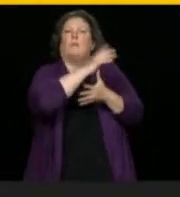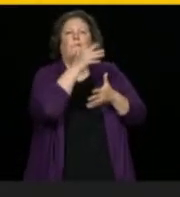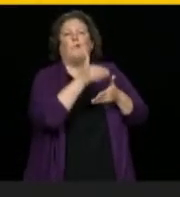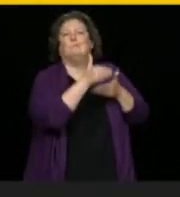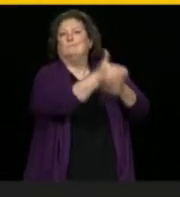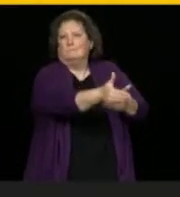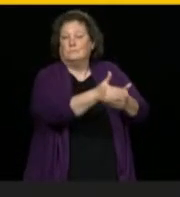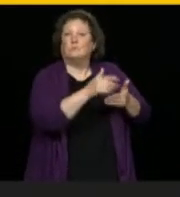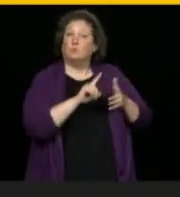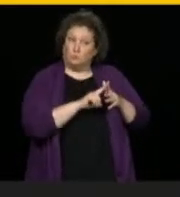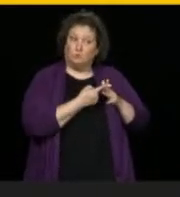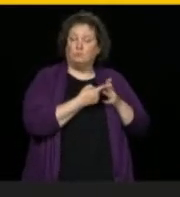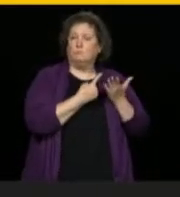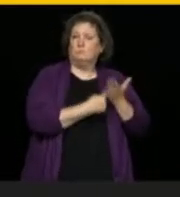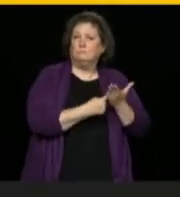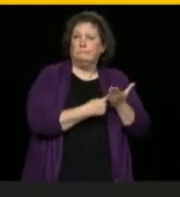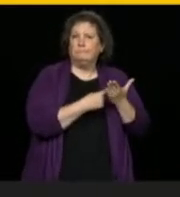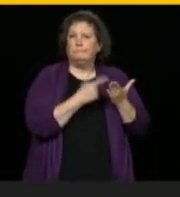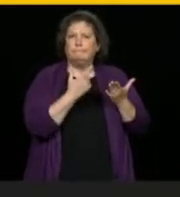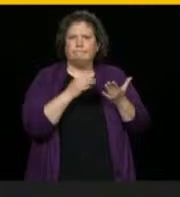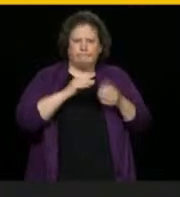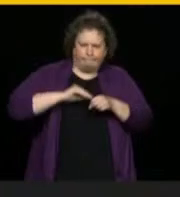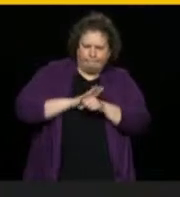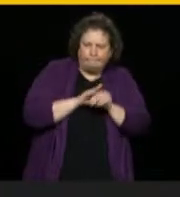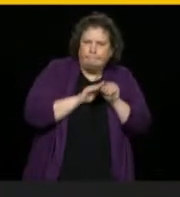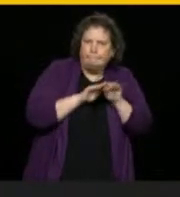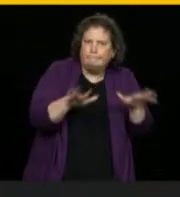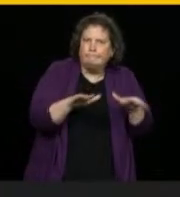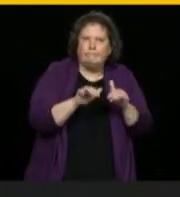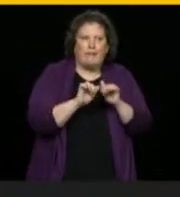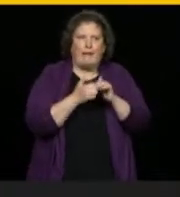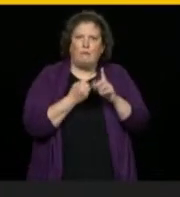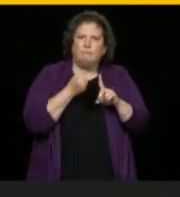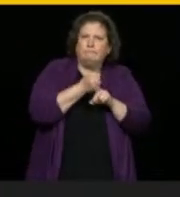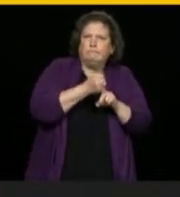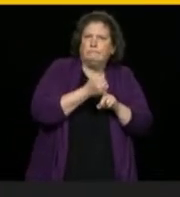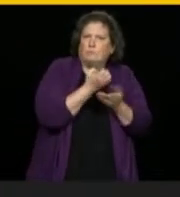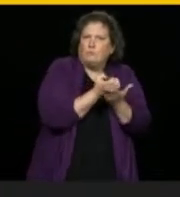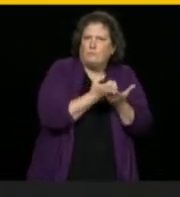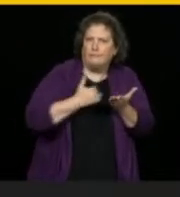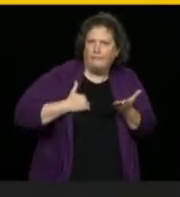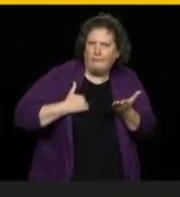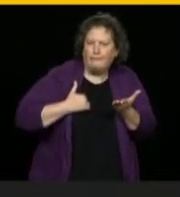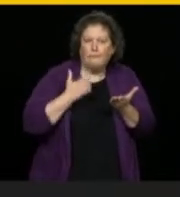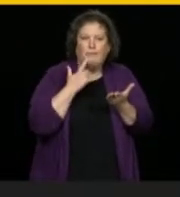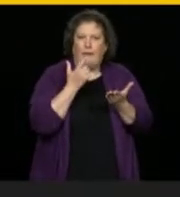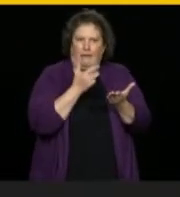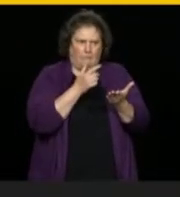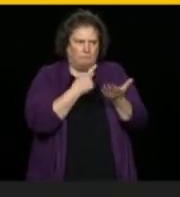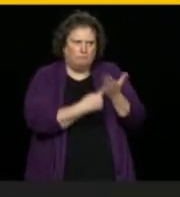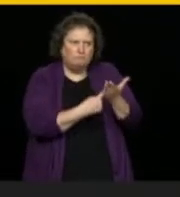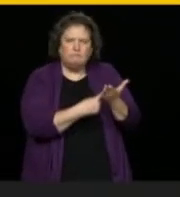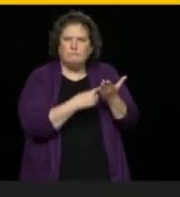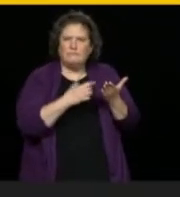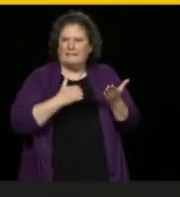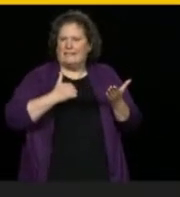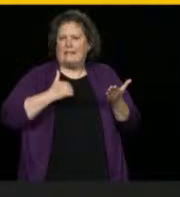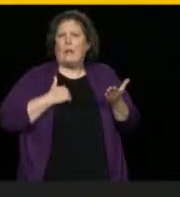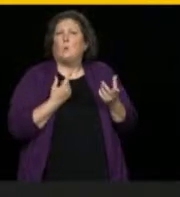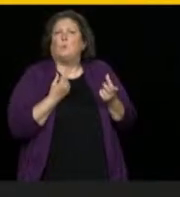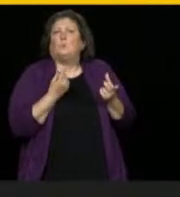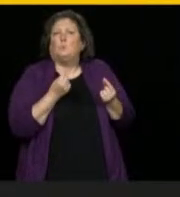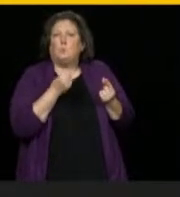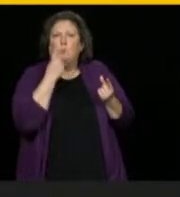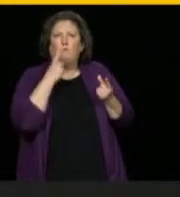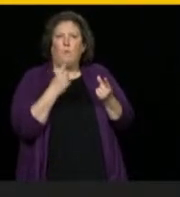on the economy. We also talked about what our government can and must do in order to fight systemic racism. I'll start with